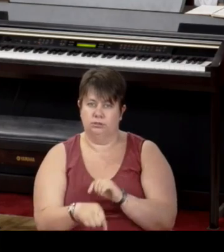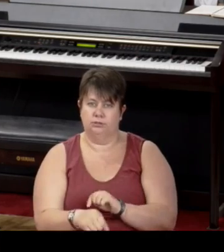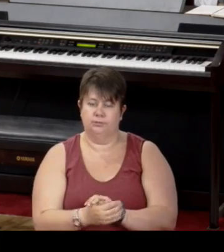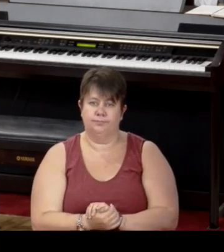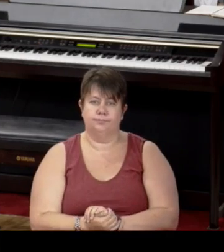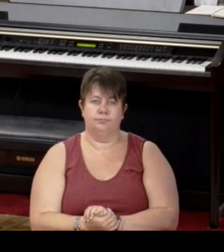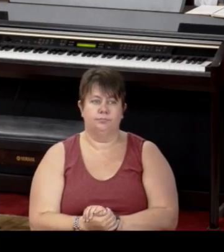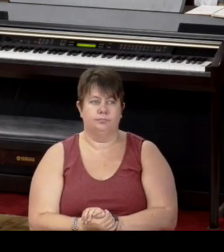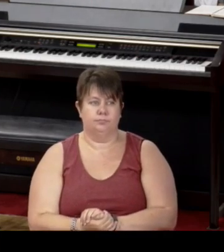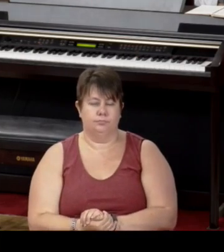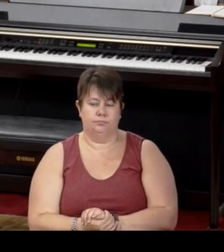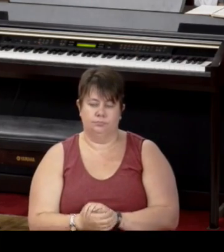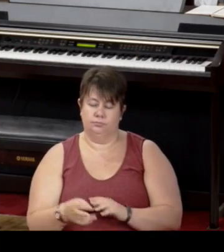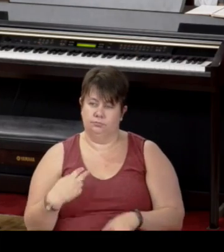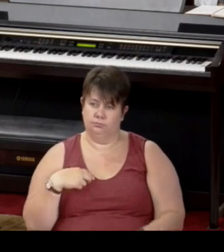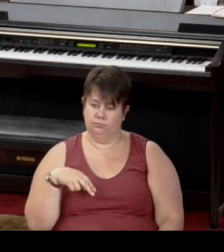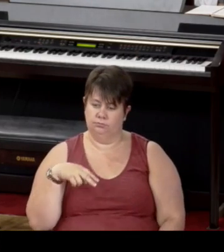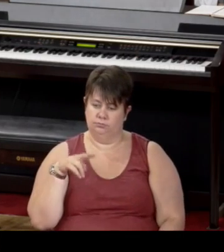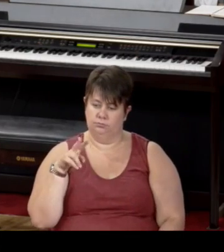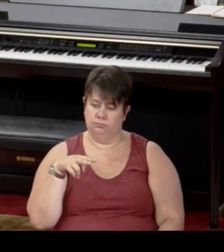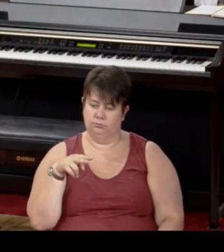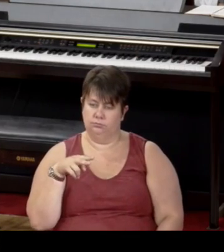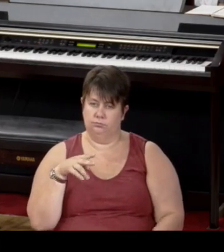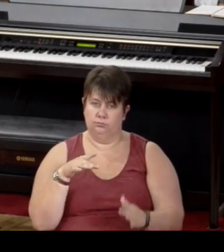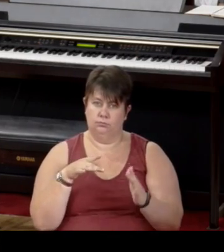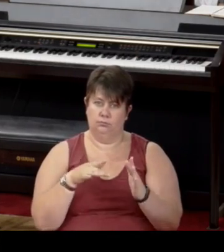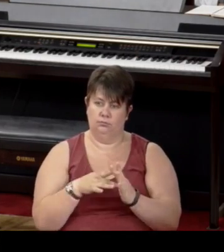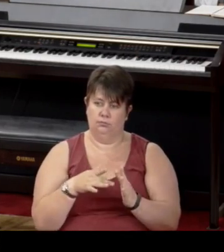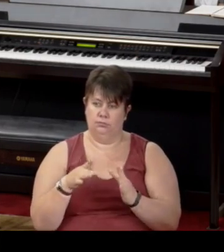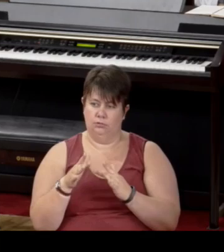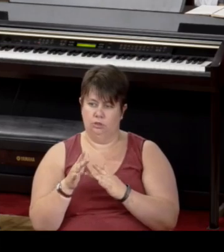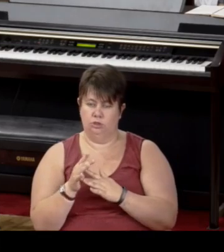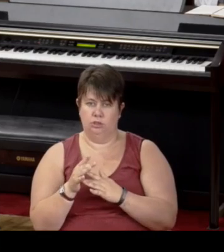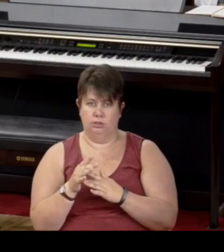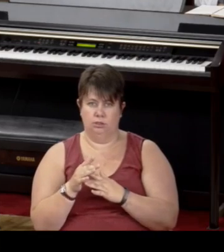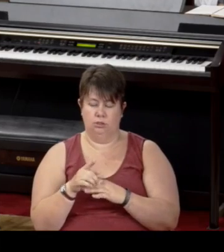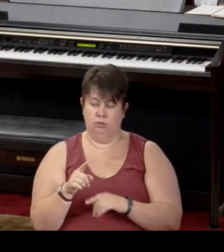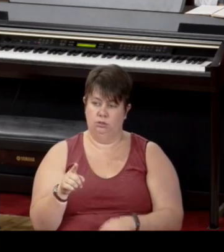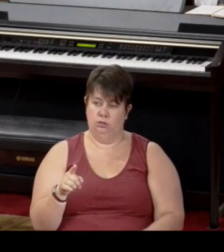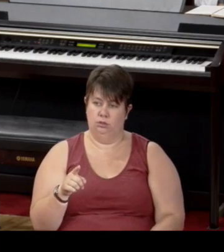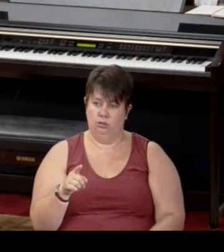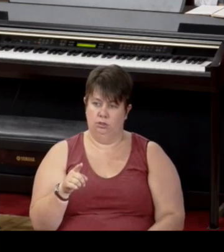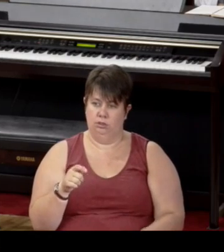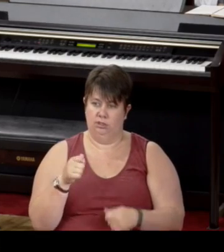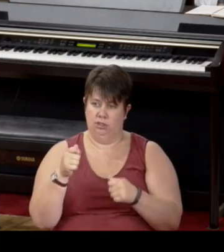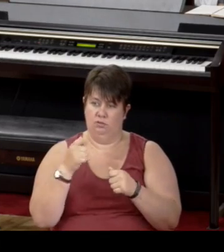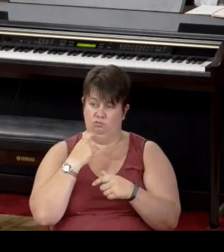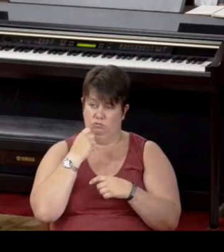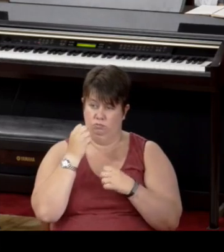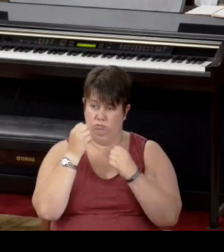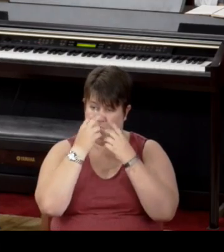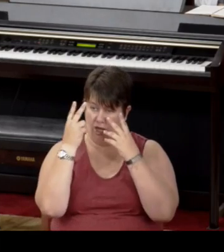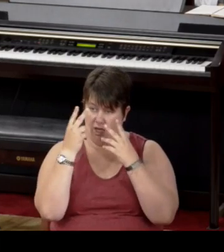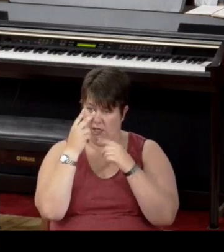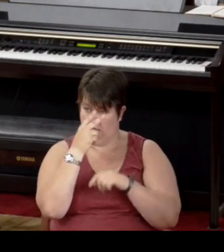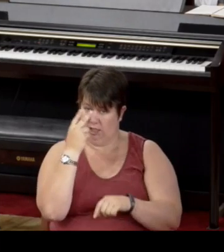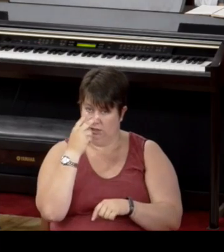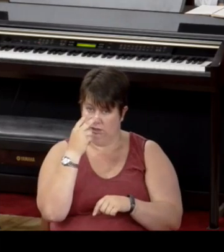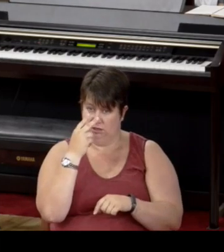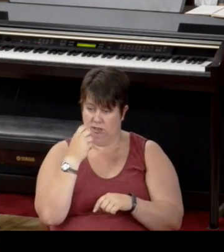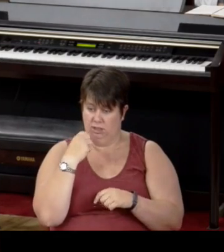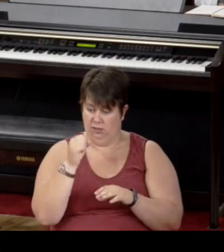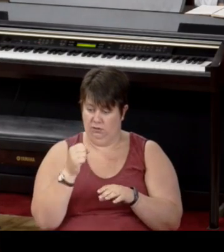the picture of Jesus, whoever he is for you in terms of his physicality, and give him burning eyes and bronze feet, and you think,